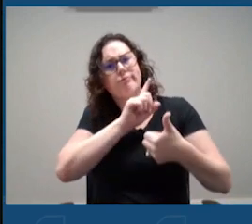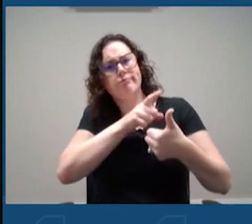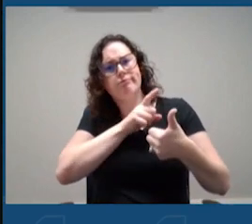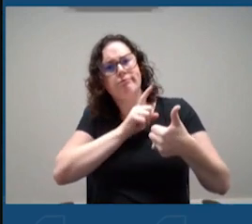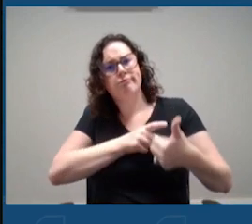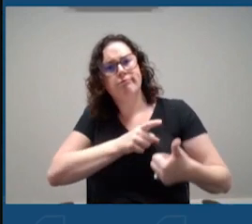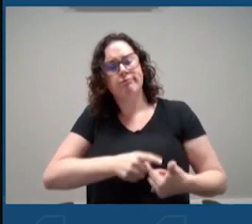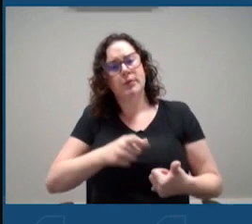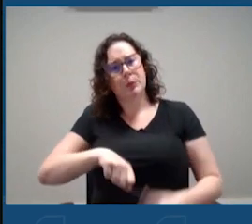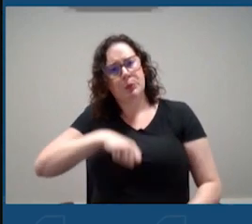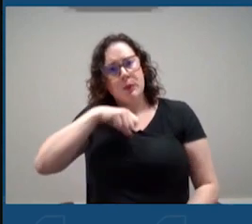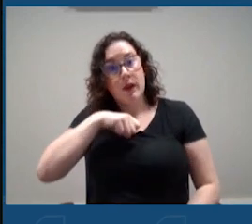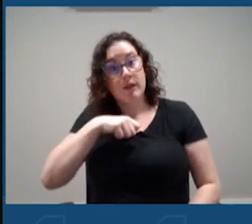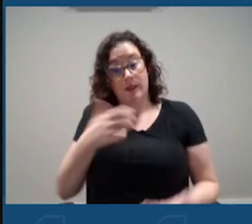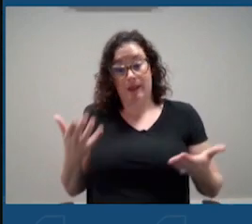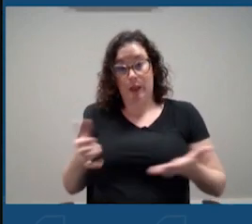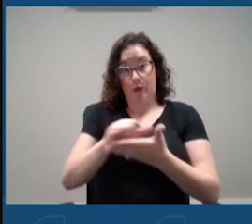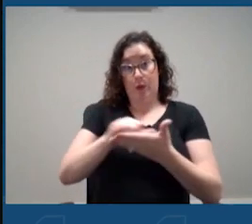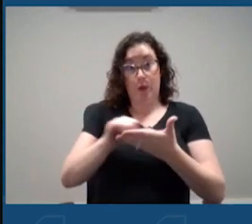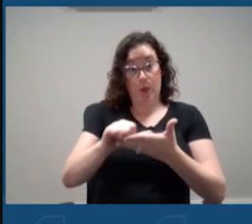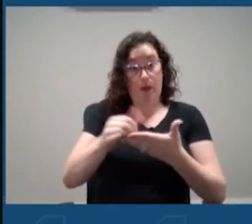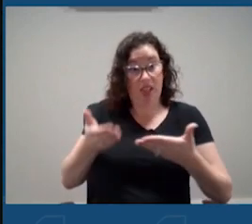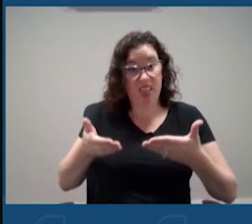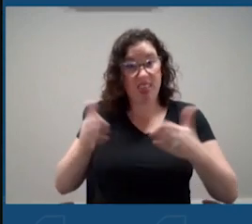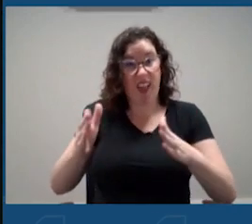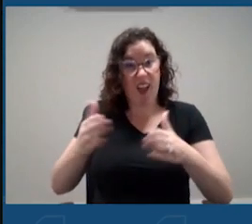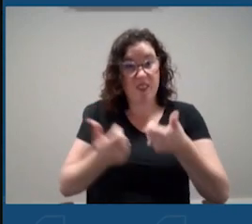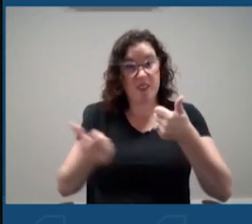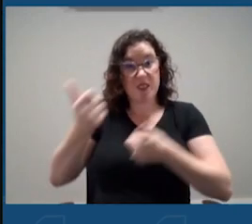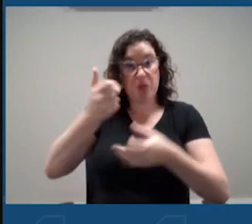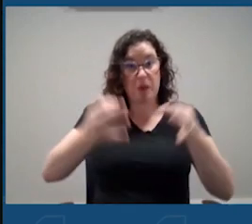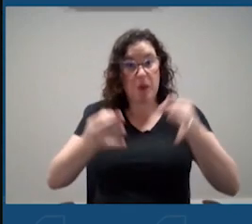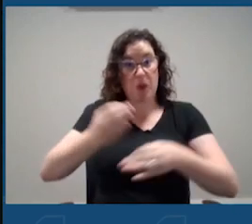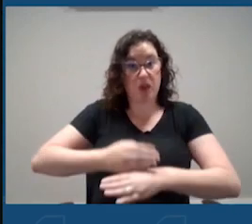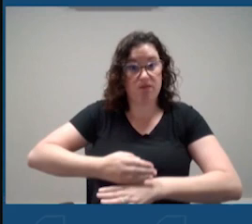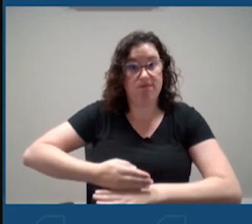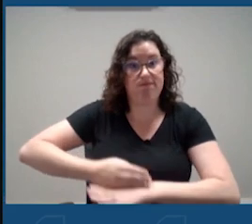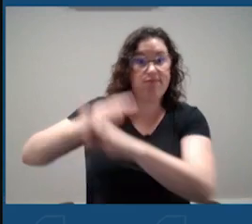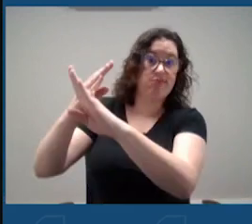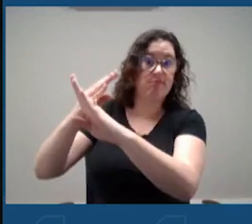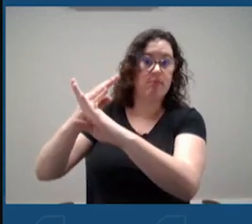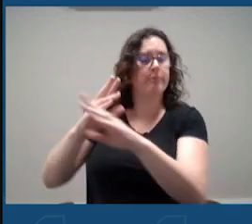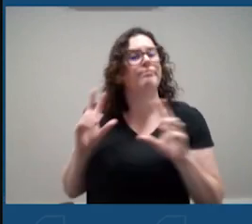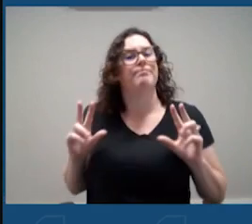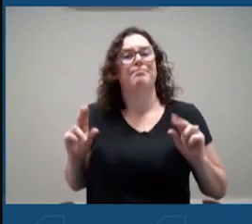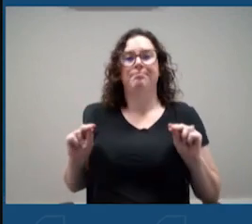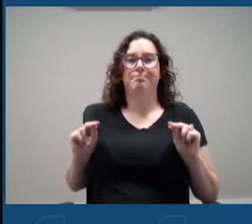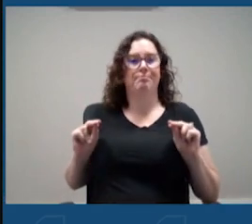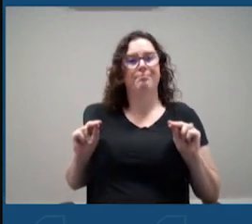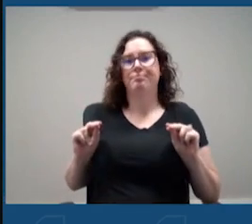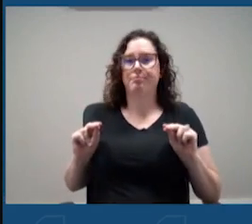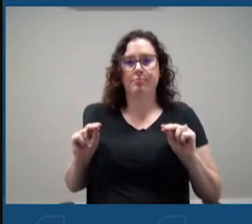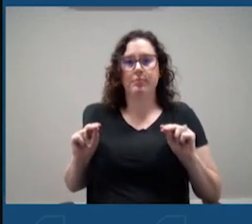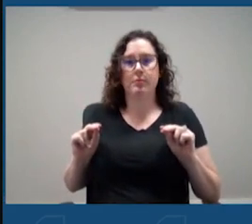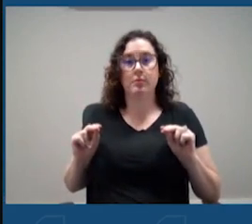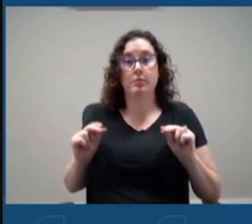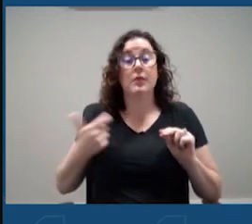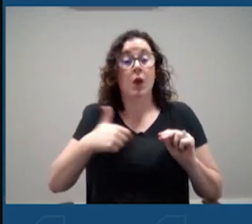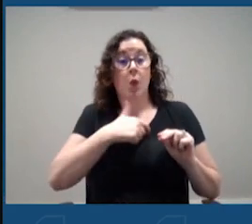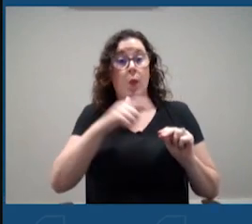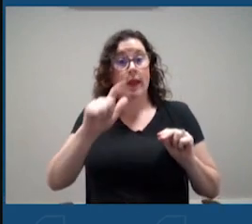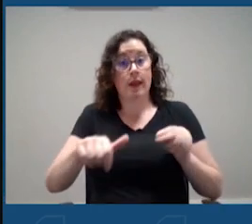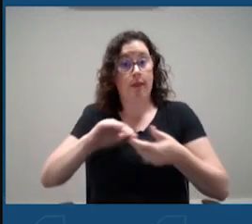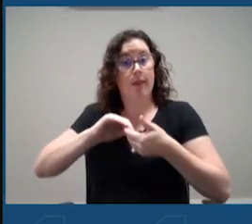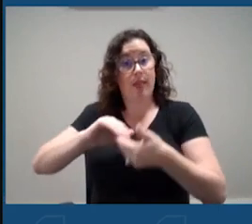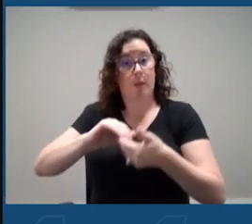letting the Supreme Court block our goals or our bold ambition for our state. And we do need the collaboration I just spoke